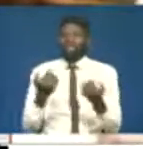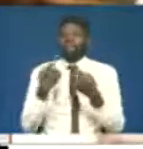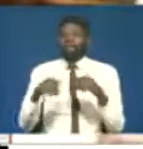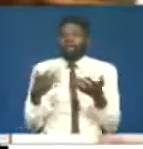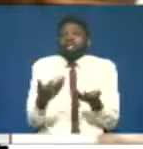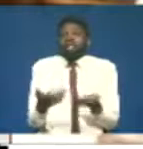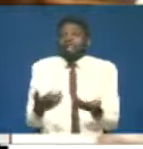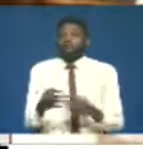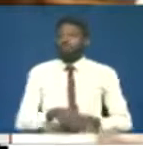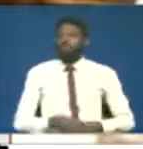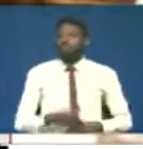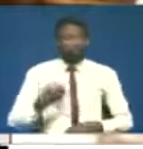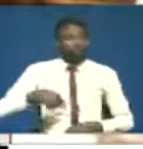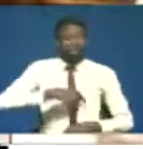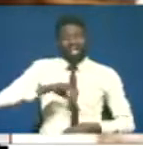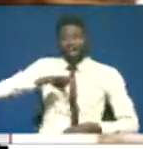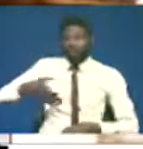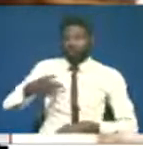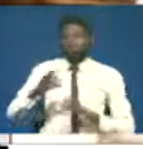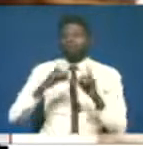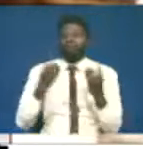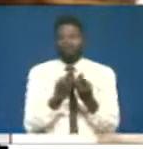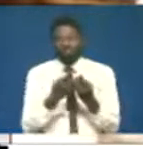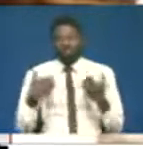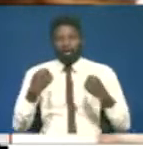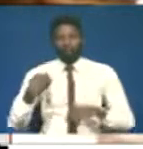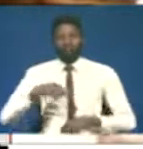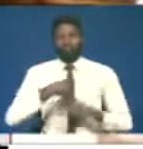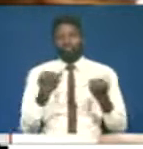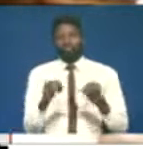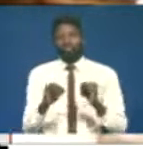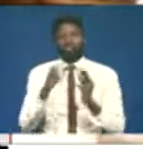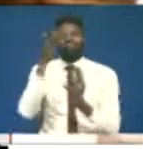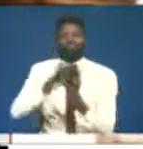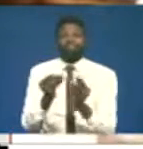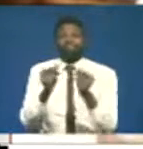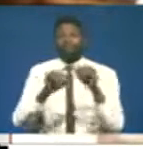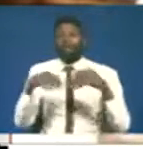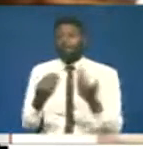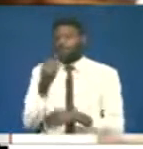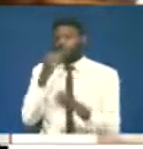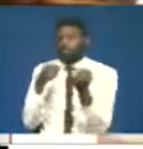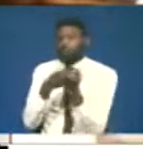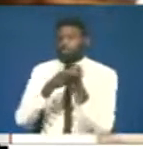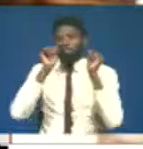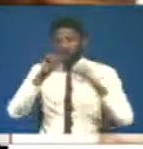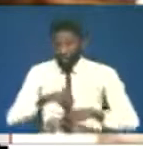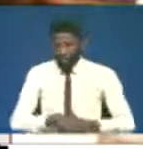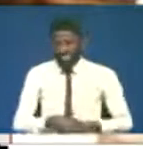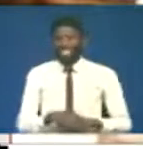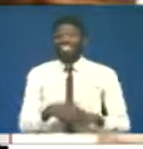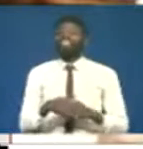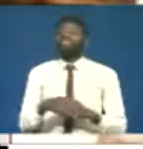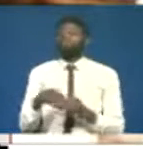are trying to do interventions in terms of outreach, nutritional support, rehabilitation of admitted children